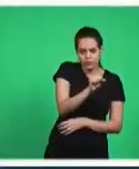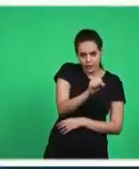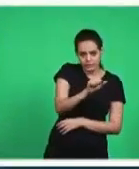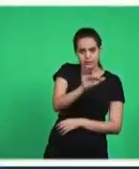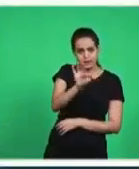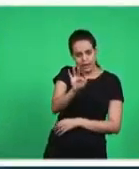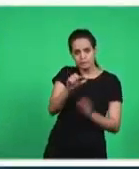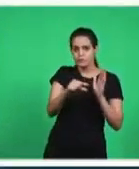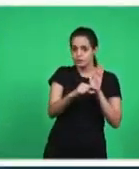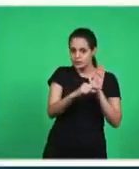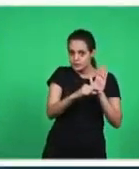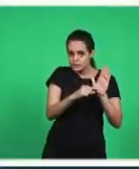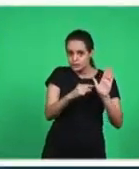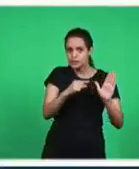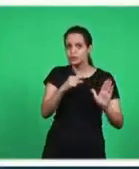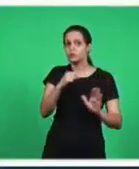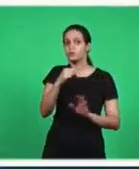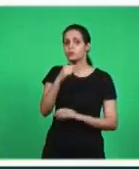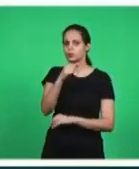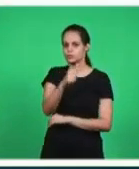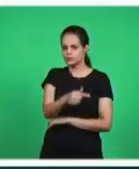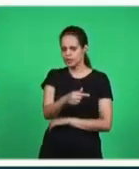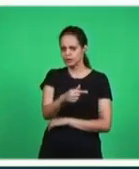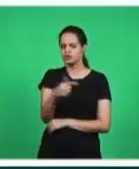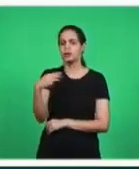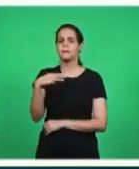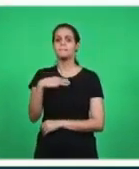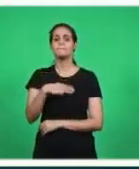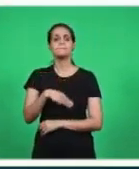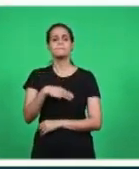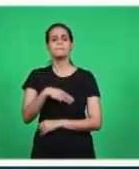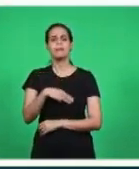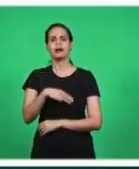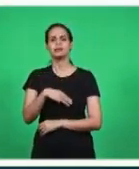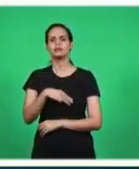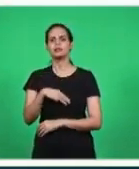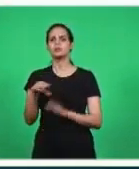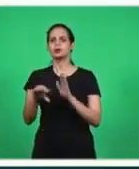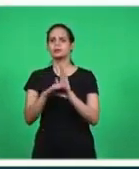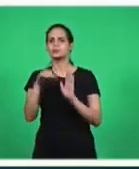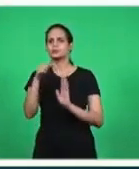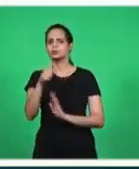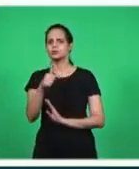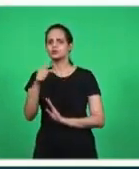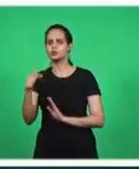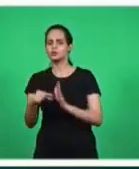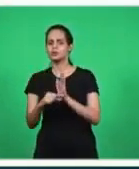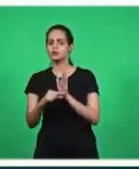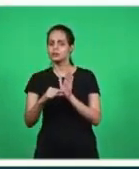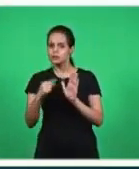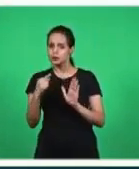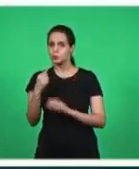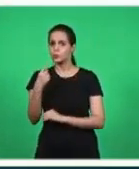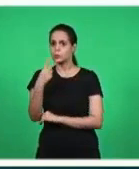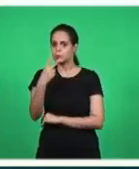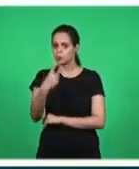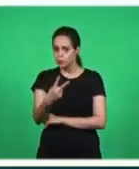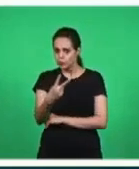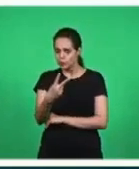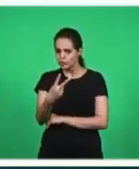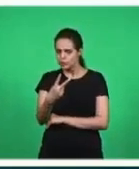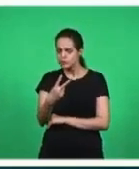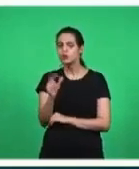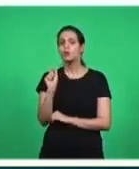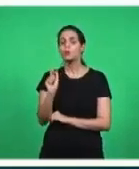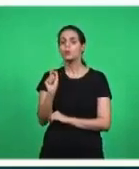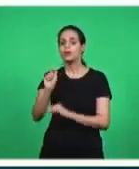"The kingdom of heaven is like a certain king." In Matthew 22, we're going to see the expression related to the